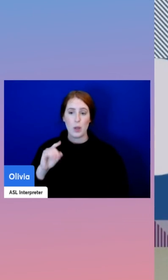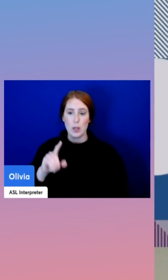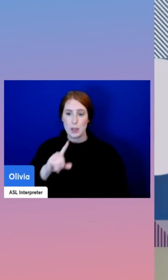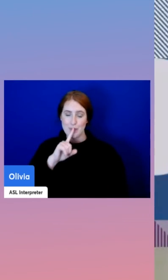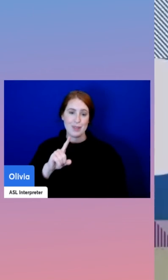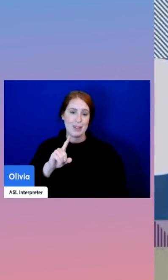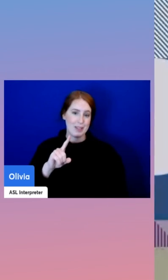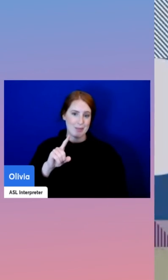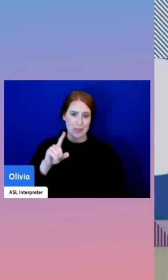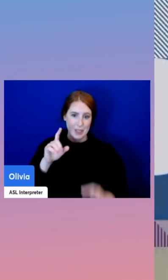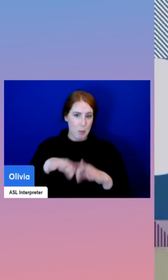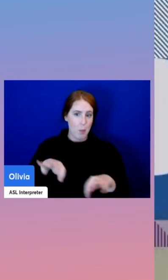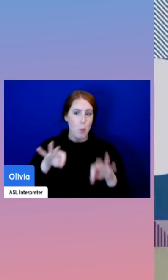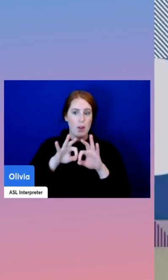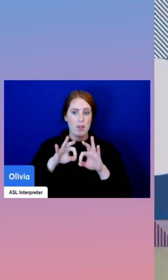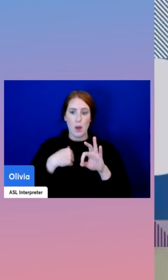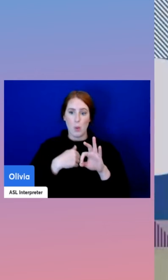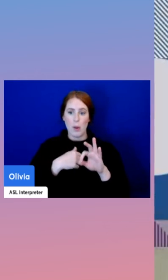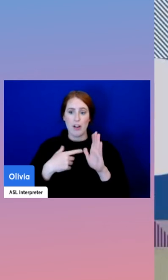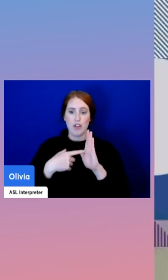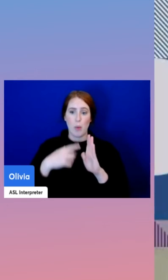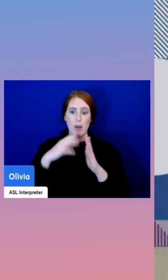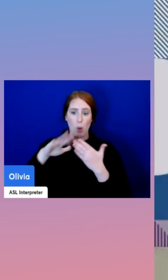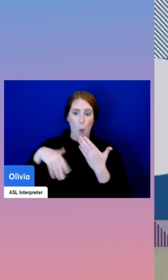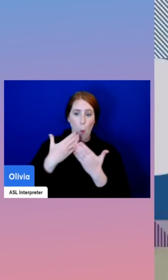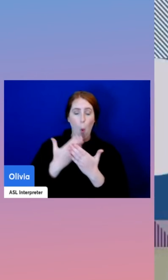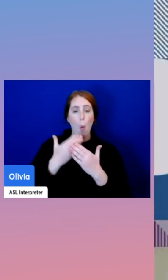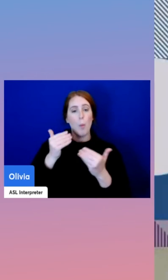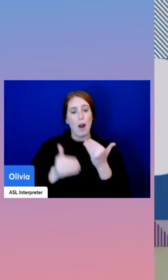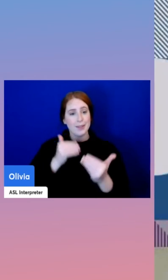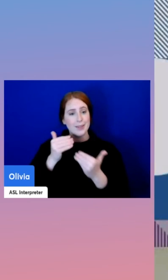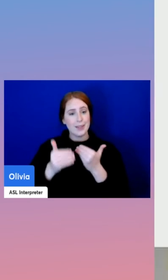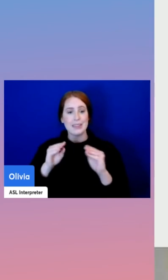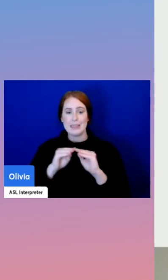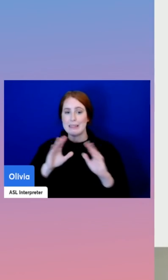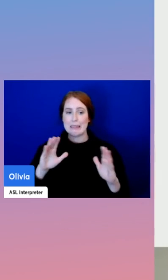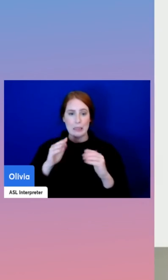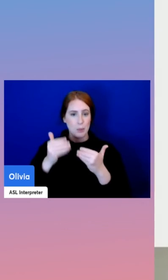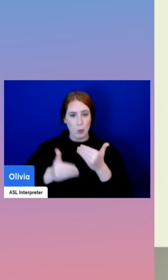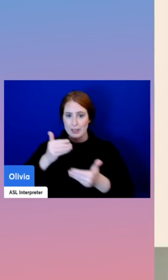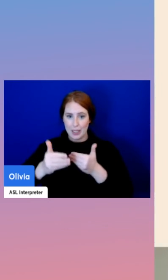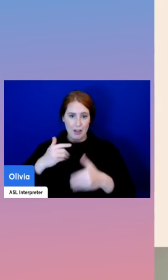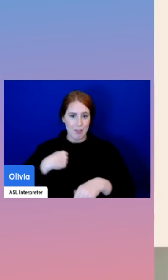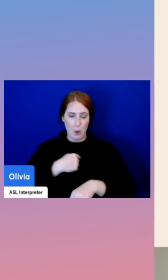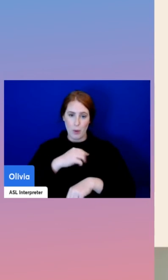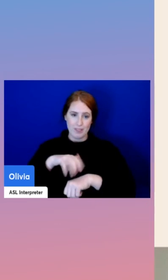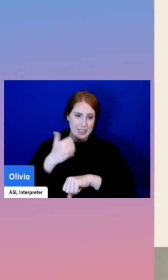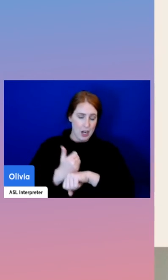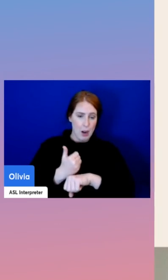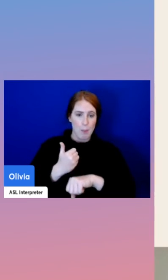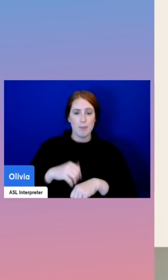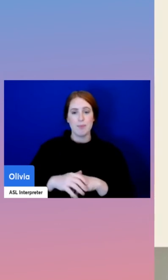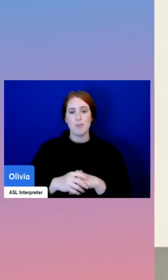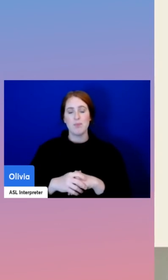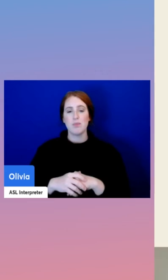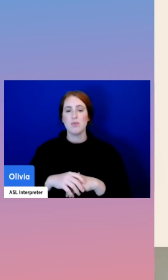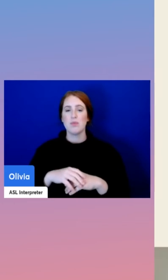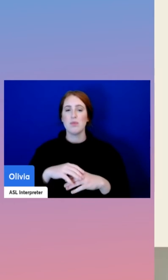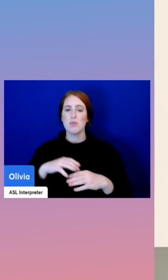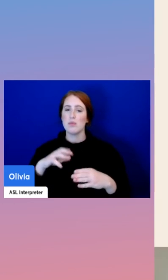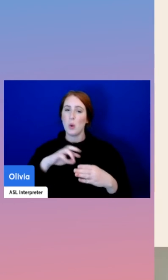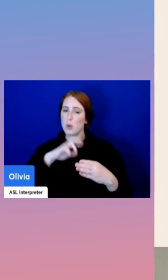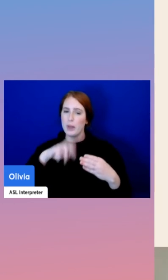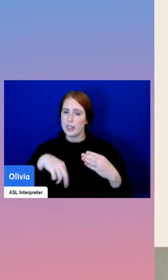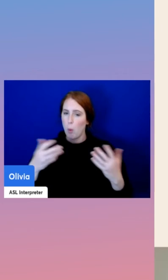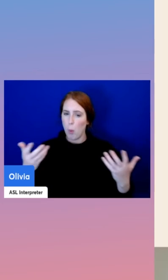whole process and ensure that we have an iterative process in place. So what was the outcome as part of